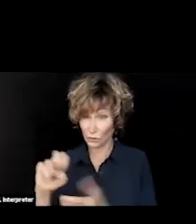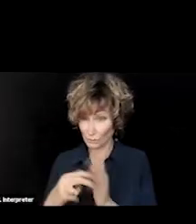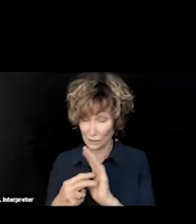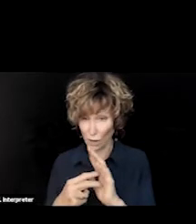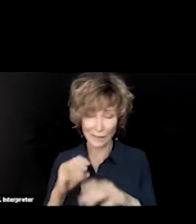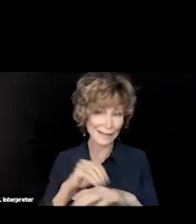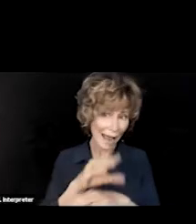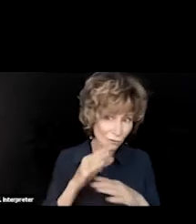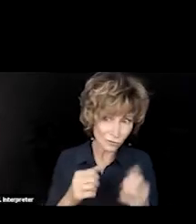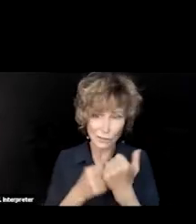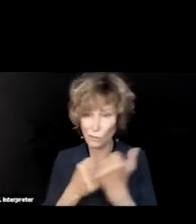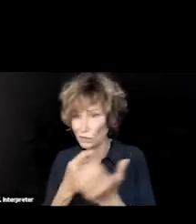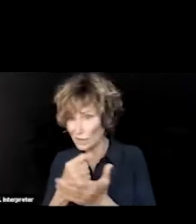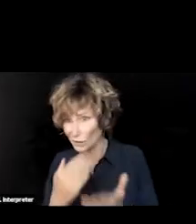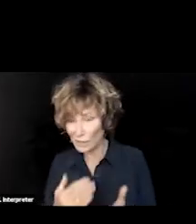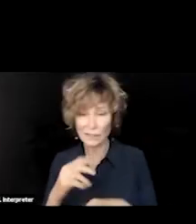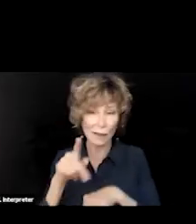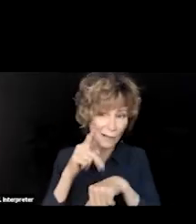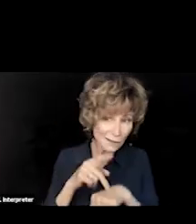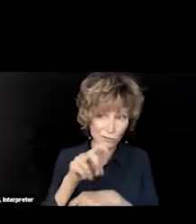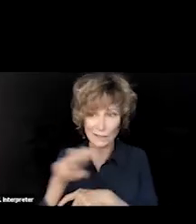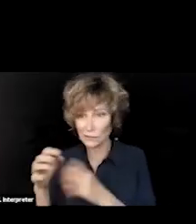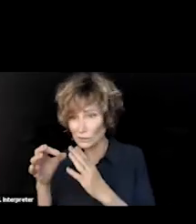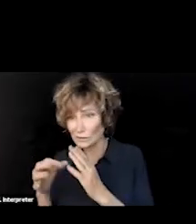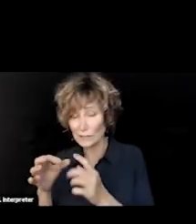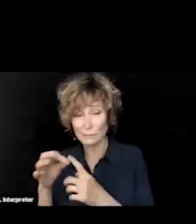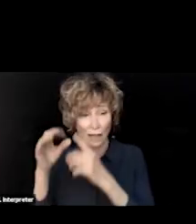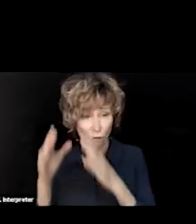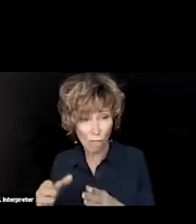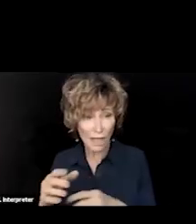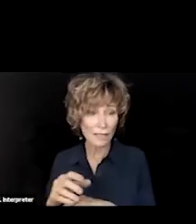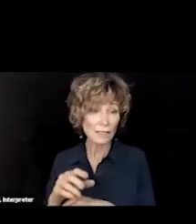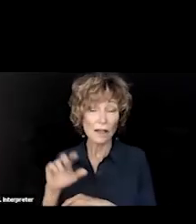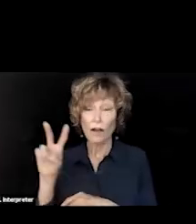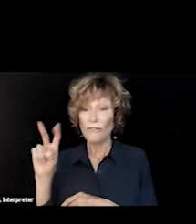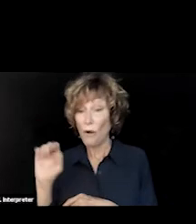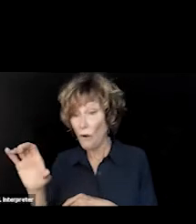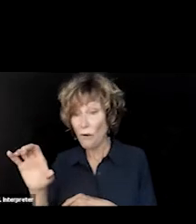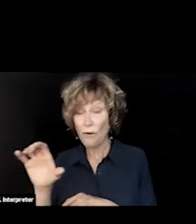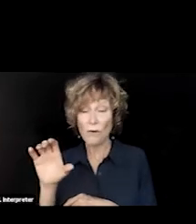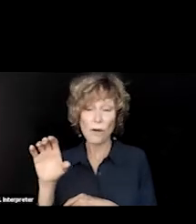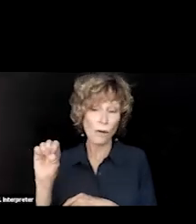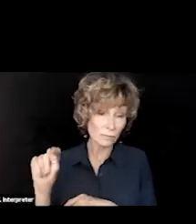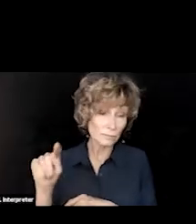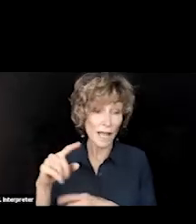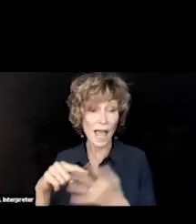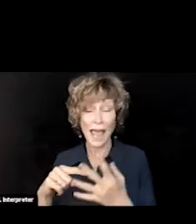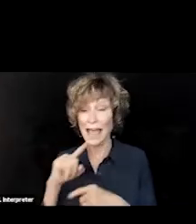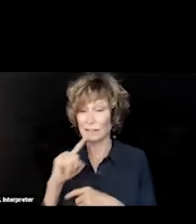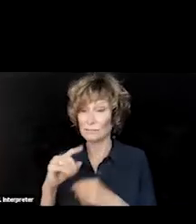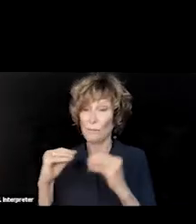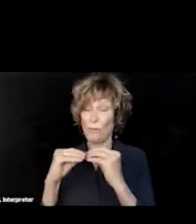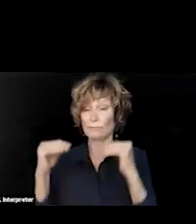support therapists, administrators, transition specialists, and vocational rehabilitation and higher ed disability support